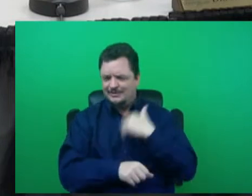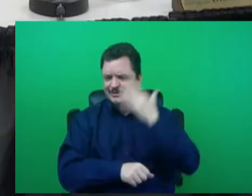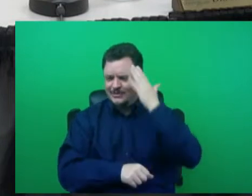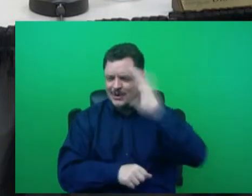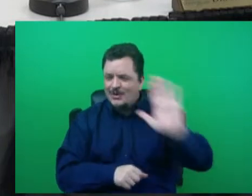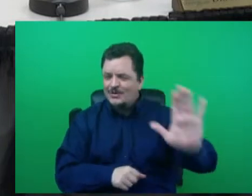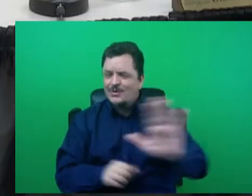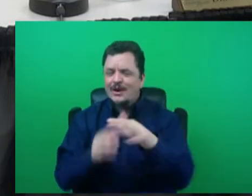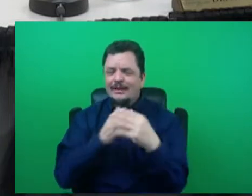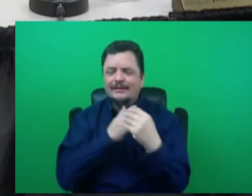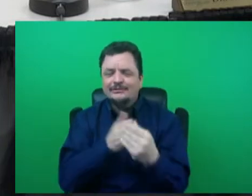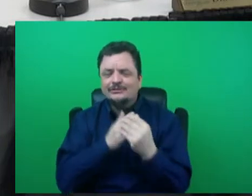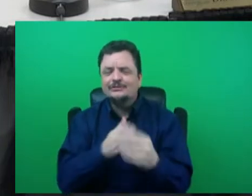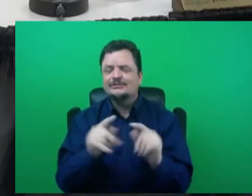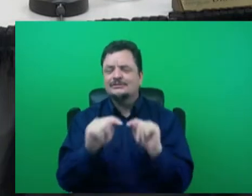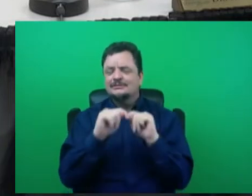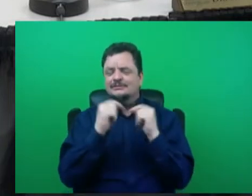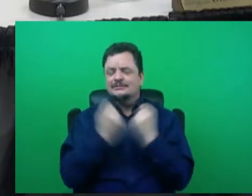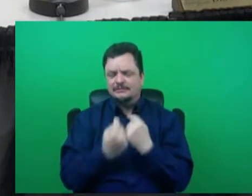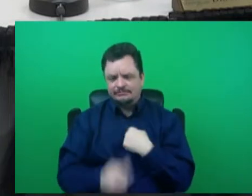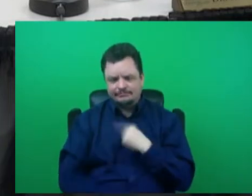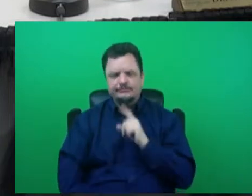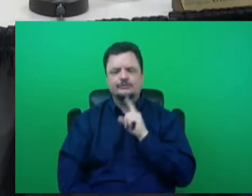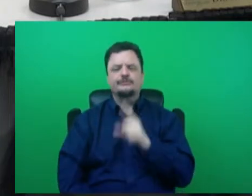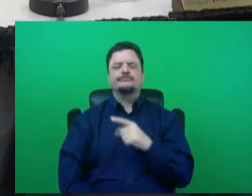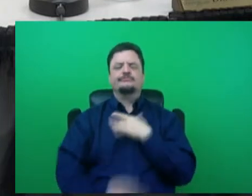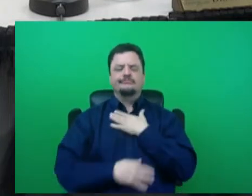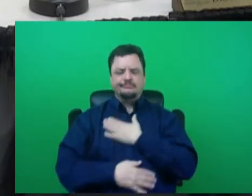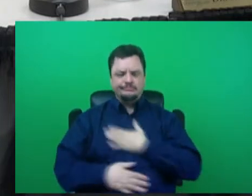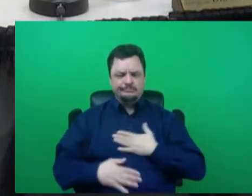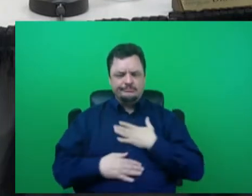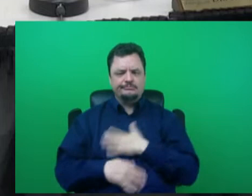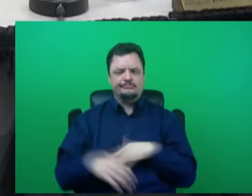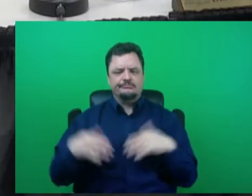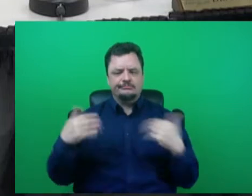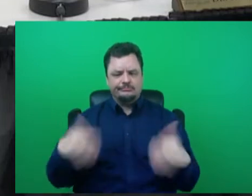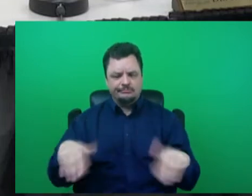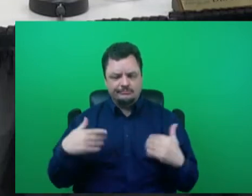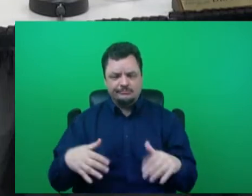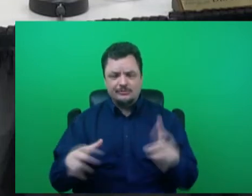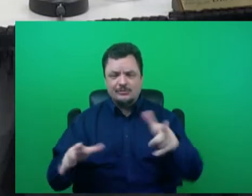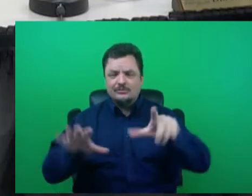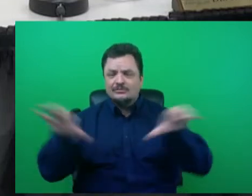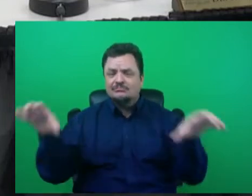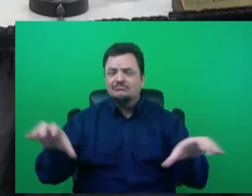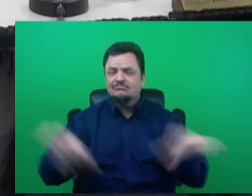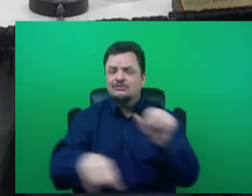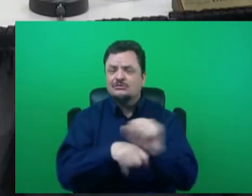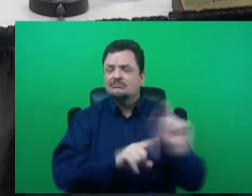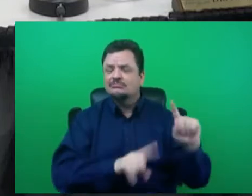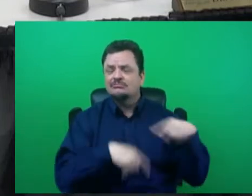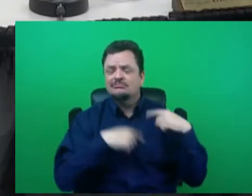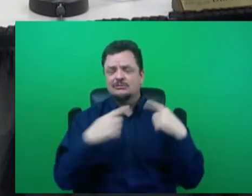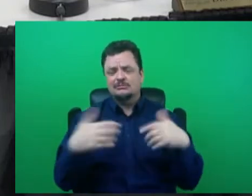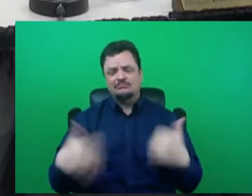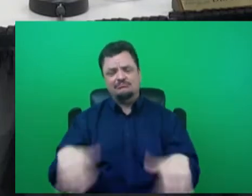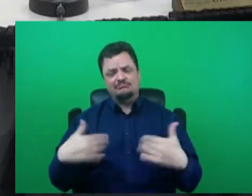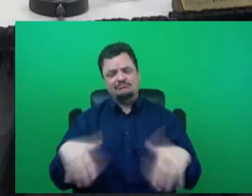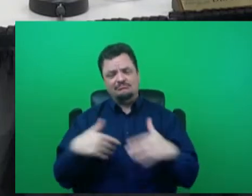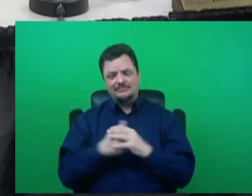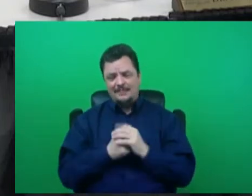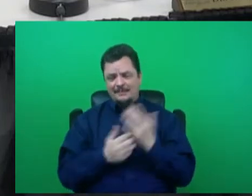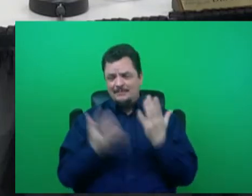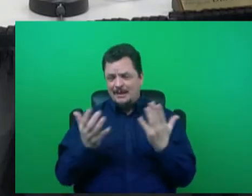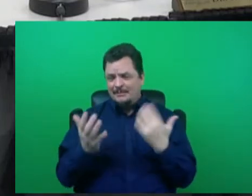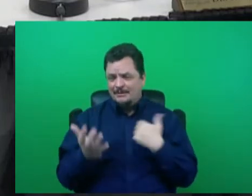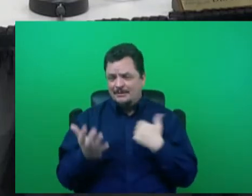appreciates tremendously the work that you do. And, you know, sometimes we might not get the chance to say it, but these past couple of years and